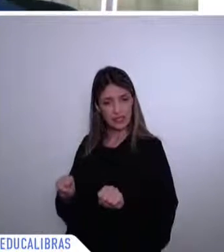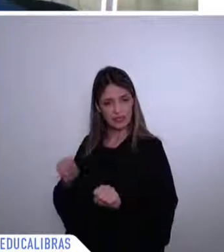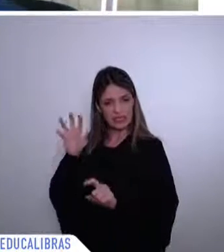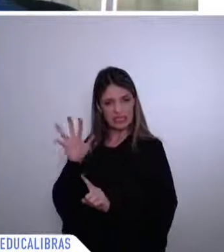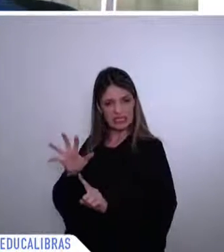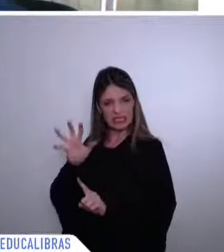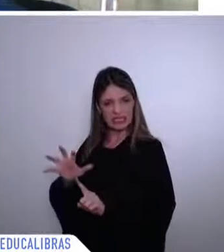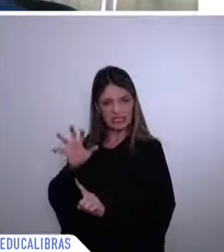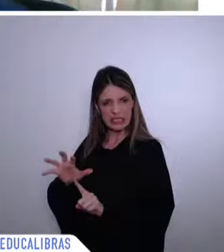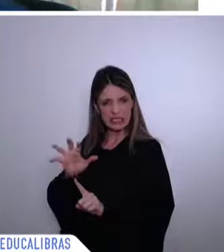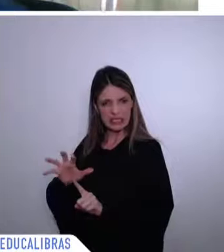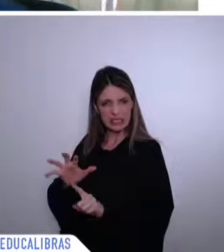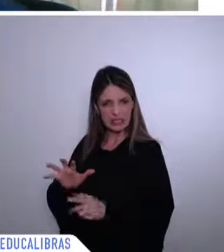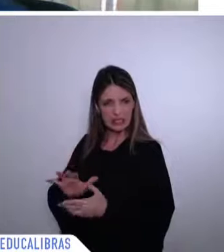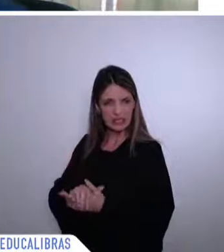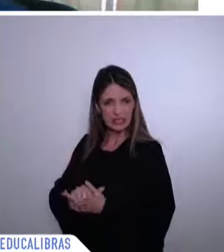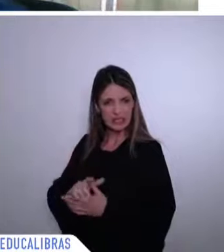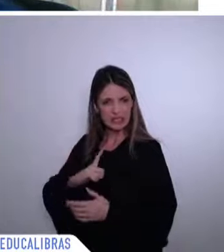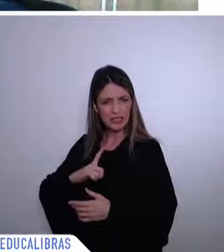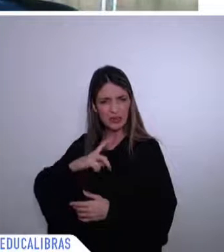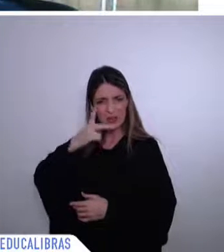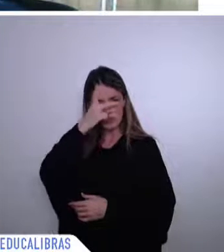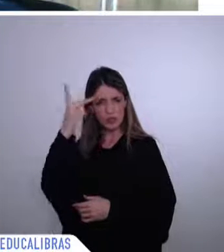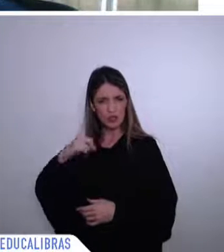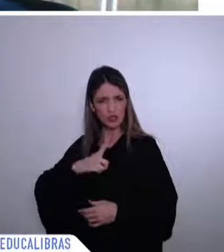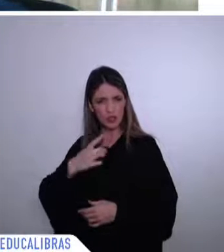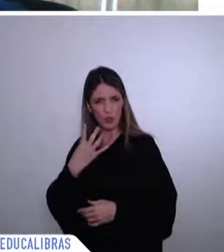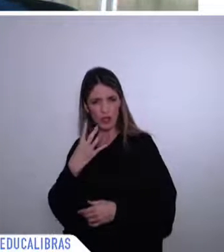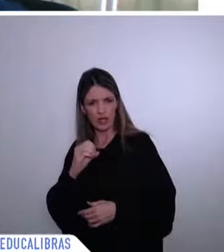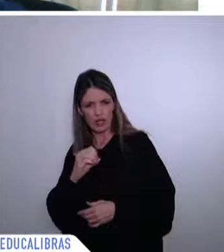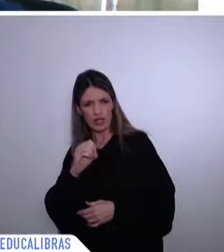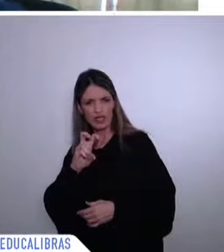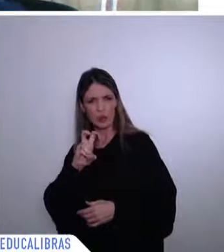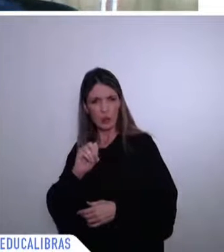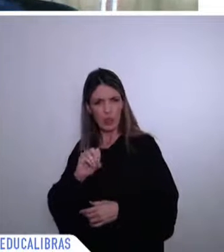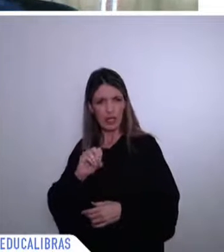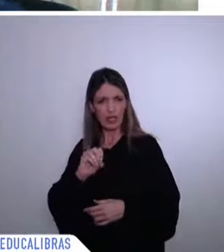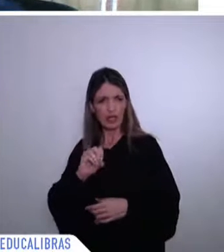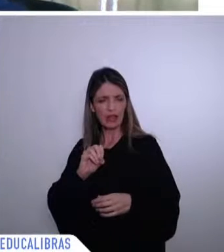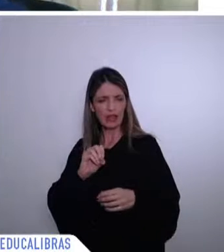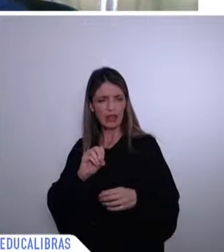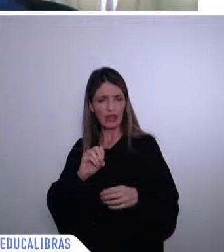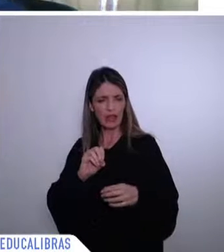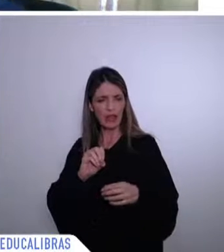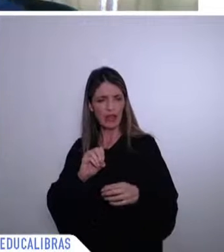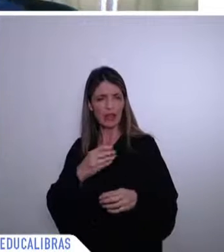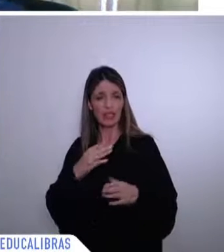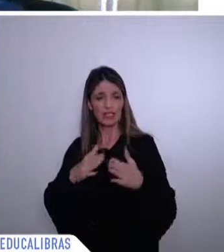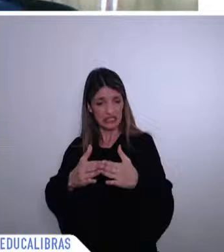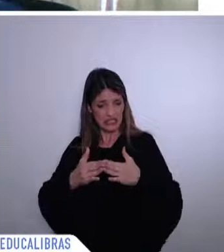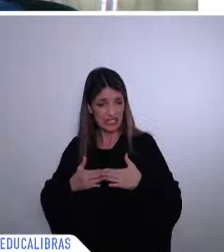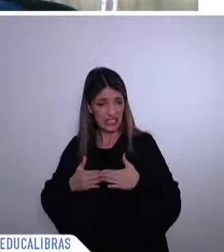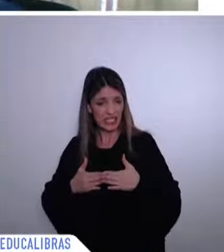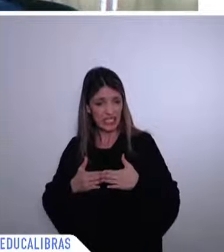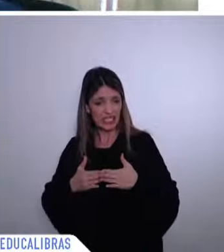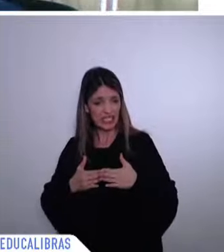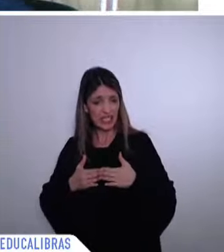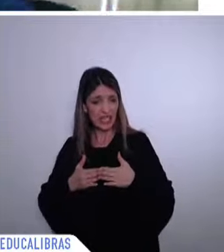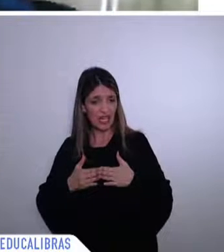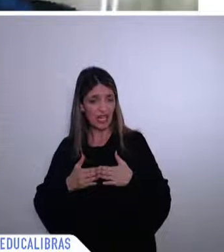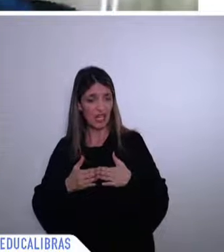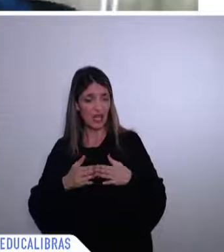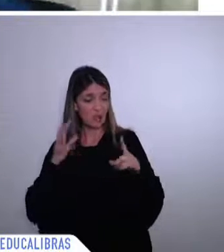with a lot of clarity. The same way we had people that exploited the taxi system, like people had like 40 or 50